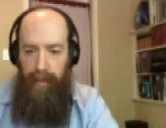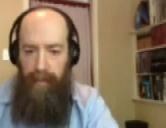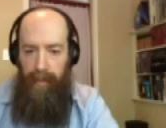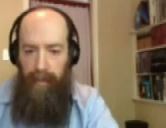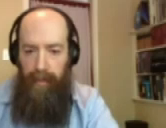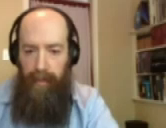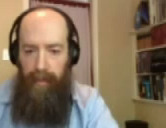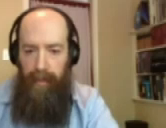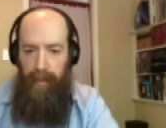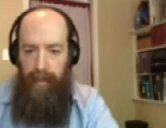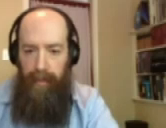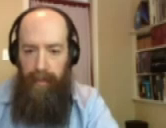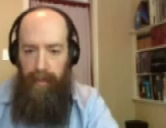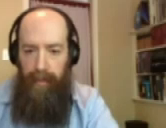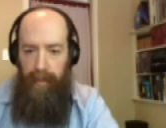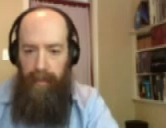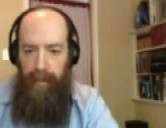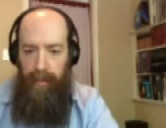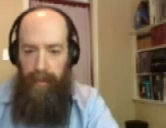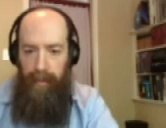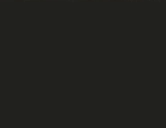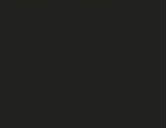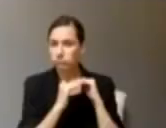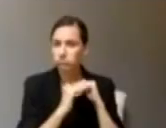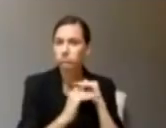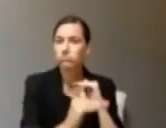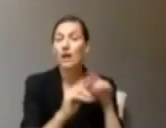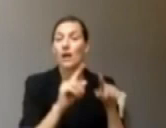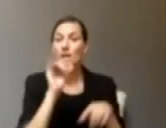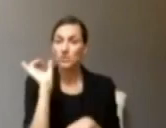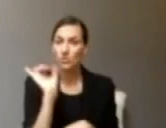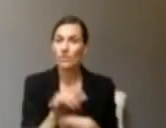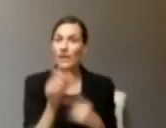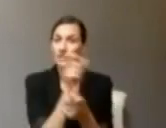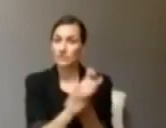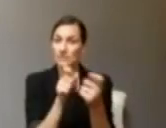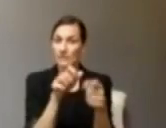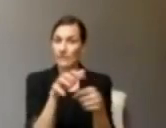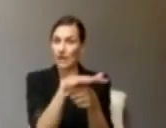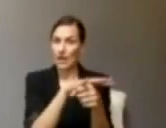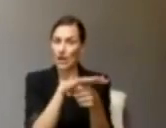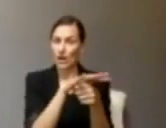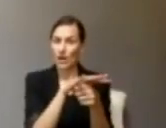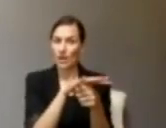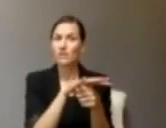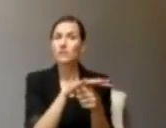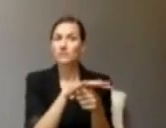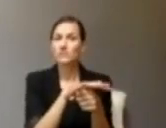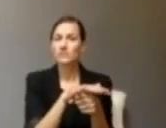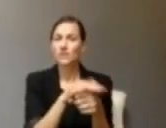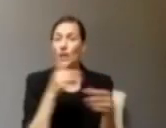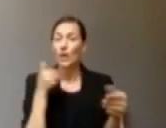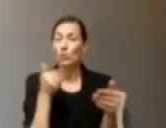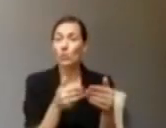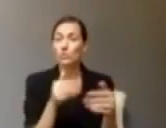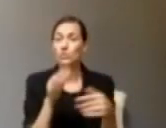are much better under control. So that's a particular area. That's also near the Brightmoor community, and